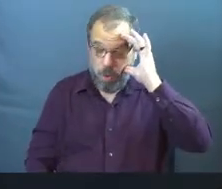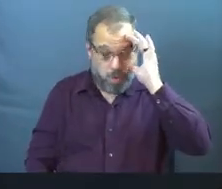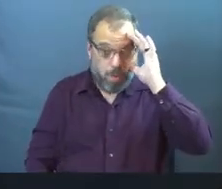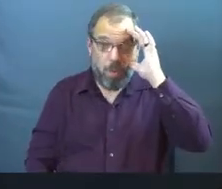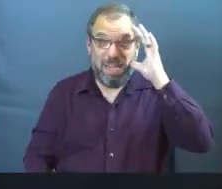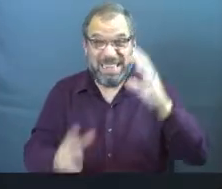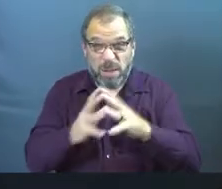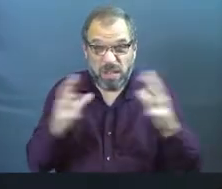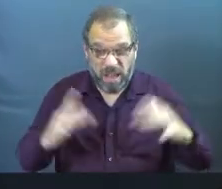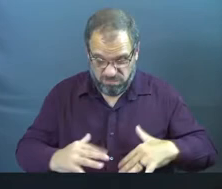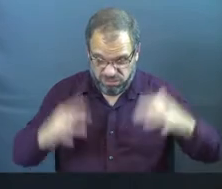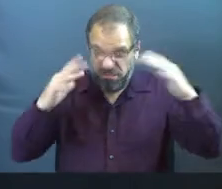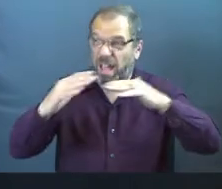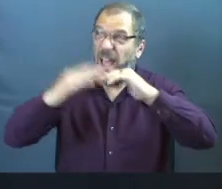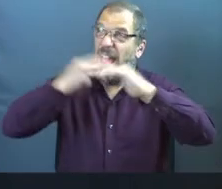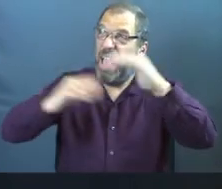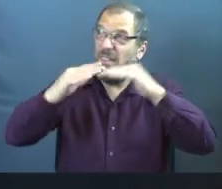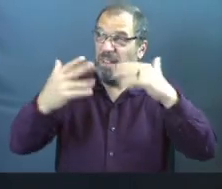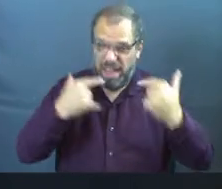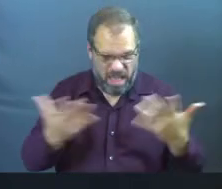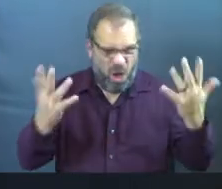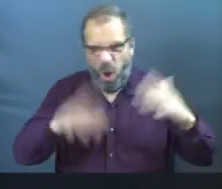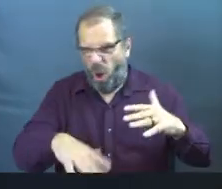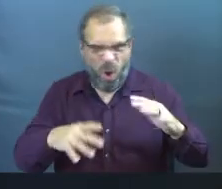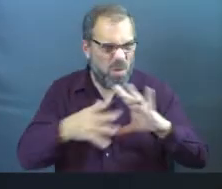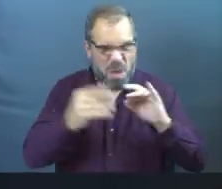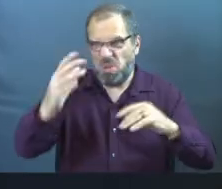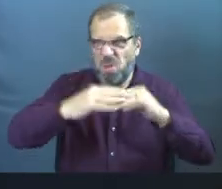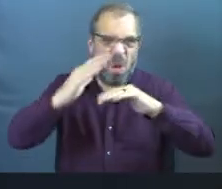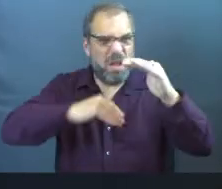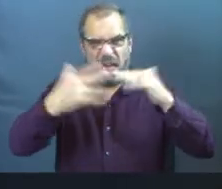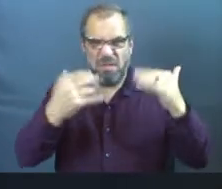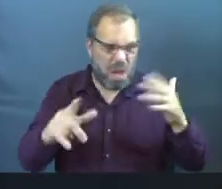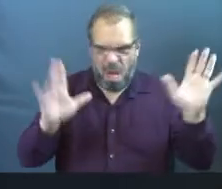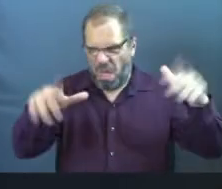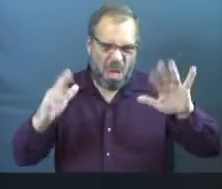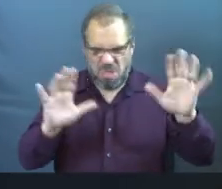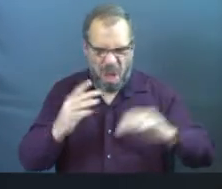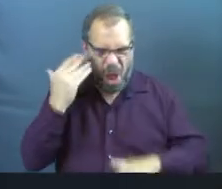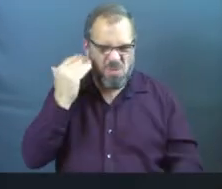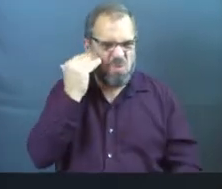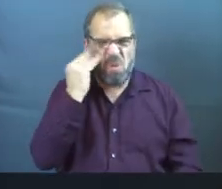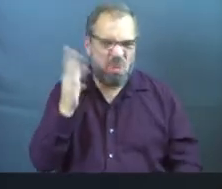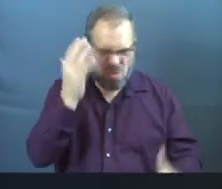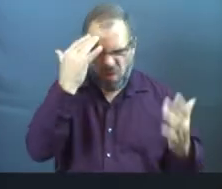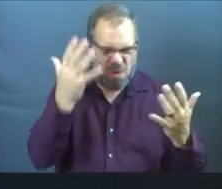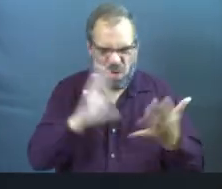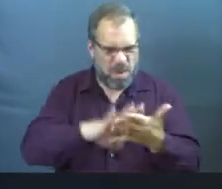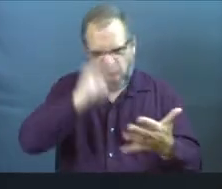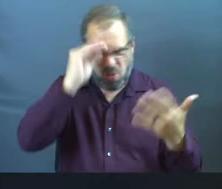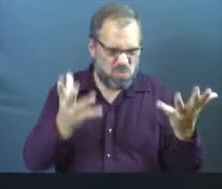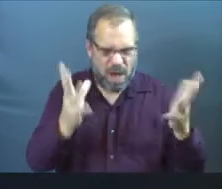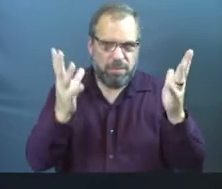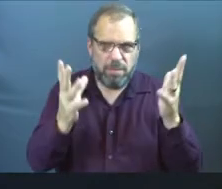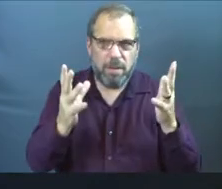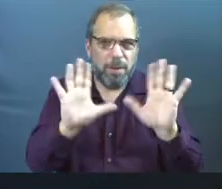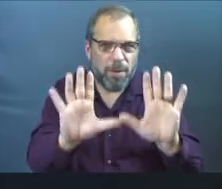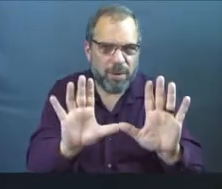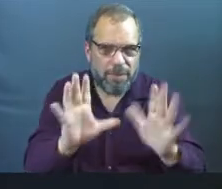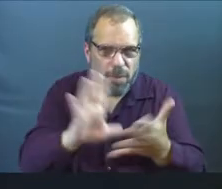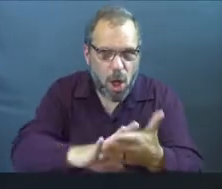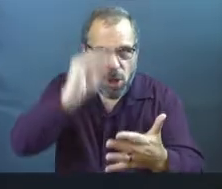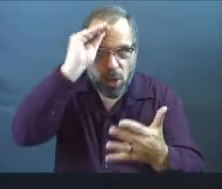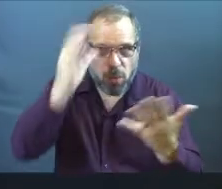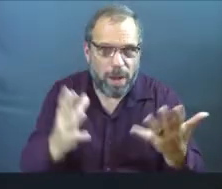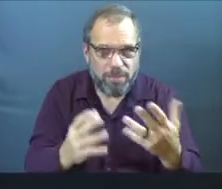lot, right? And you're talking about heaven and hell, and sometimes you're like, oh, this is a message on heaven and hell. I already know. You know what I mean? Like, I don't know. What am I going to get from this? What do I take home with all